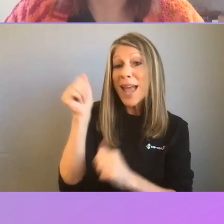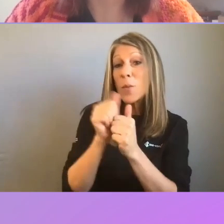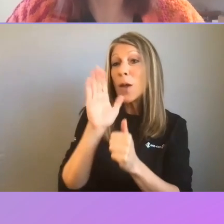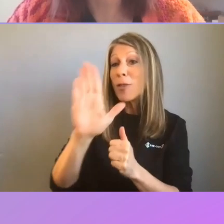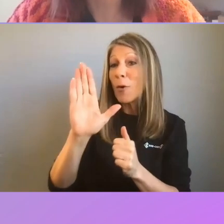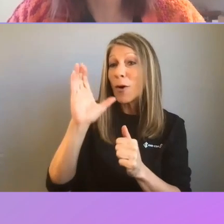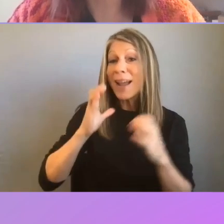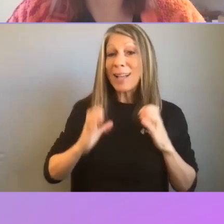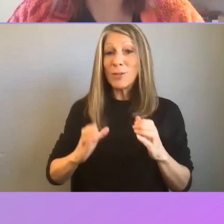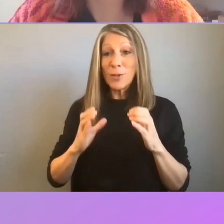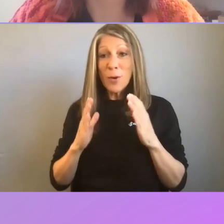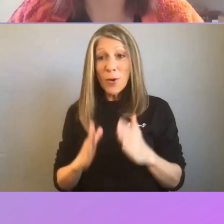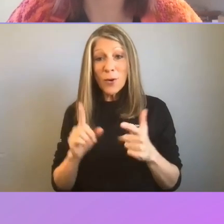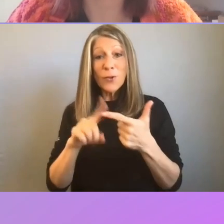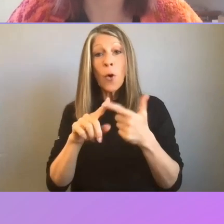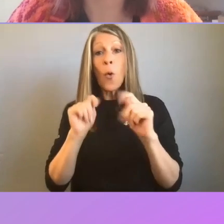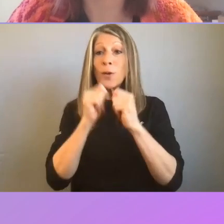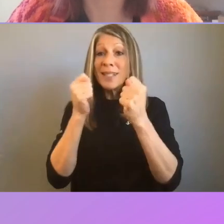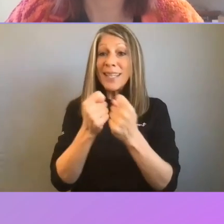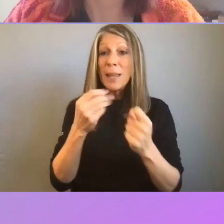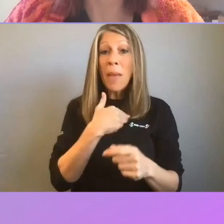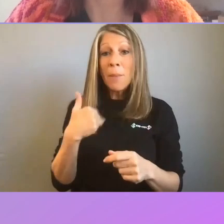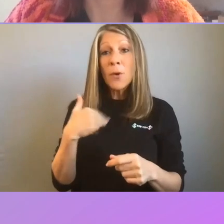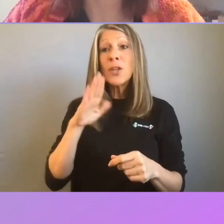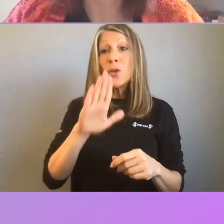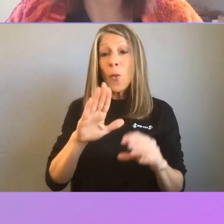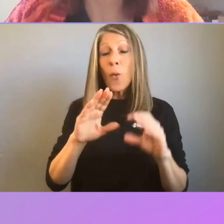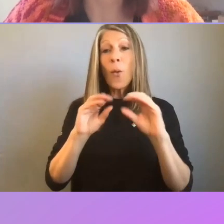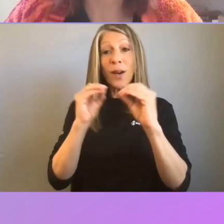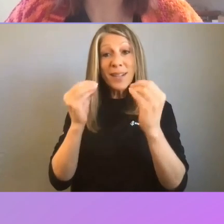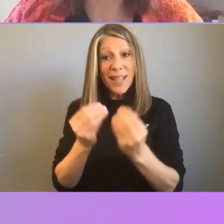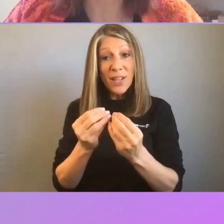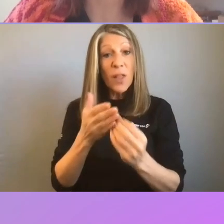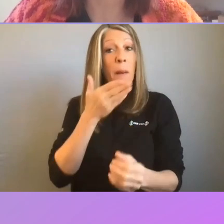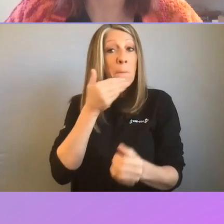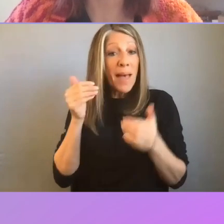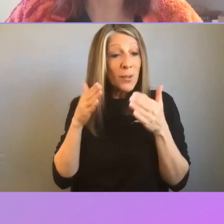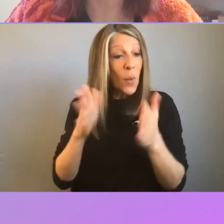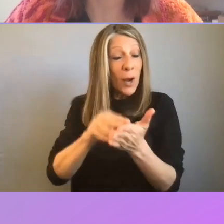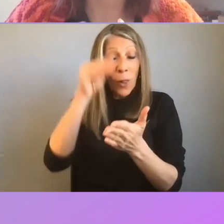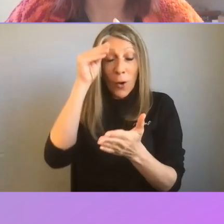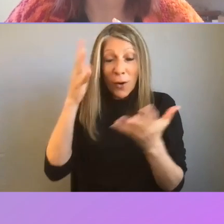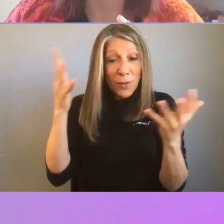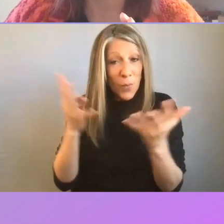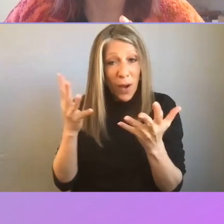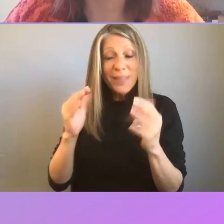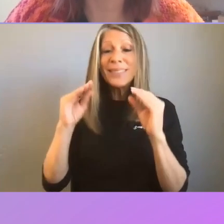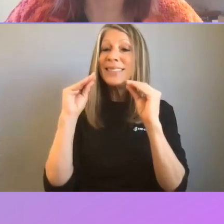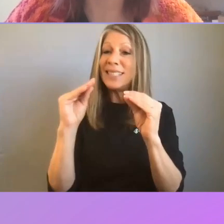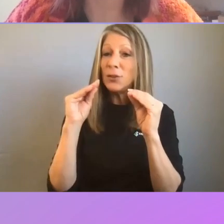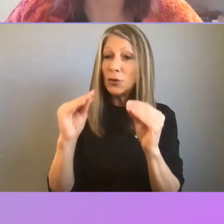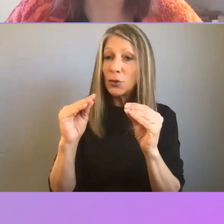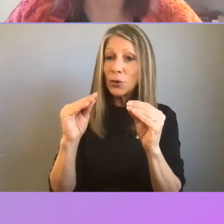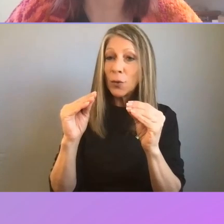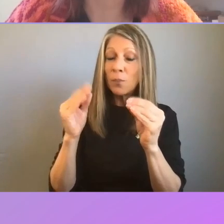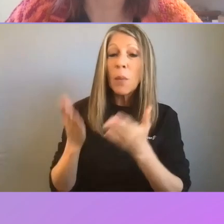customers or team members in your organization. Again, the best way to learn something is to teach it and to promote